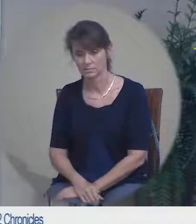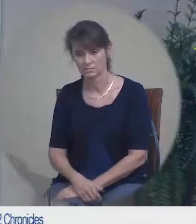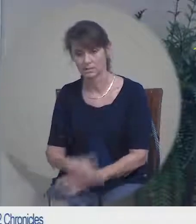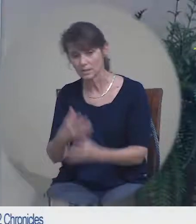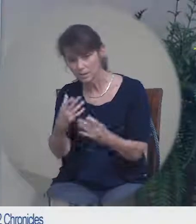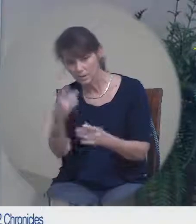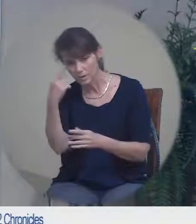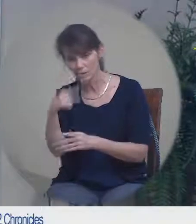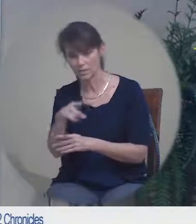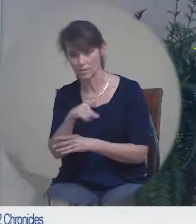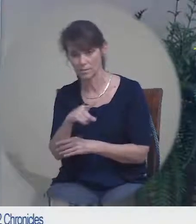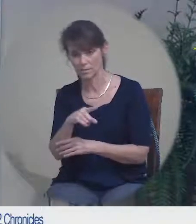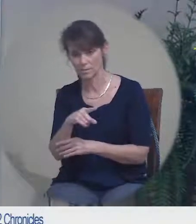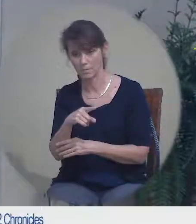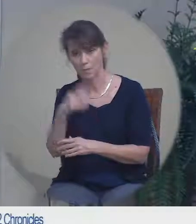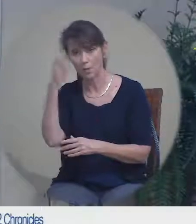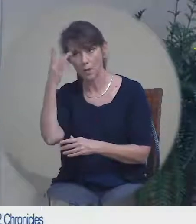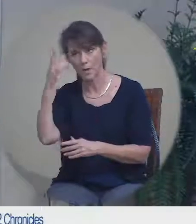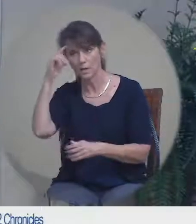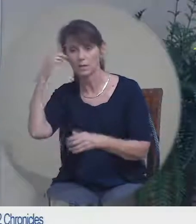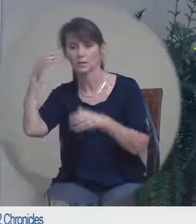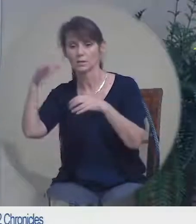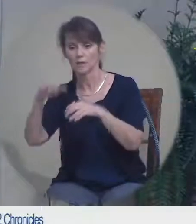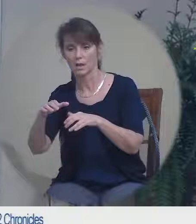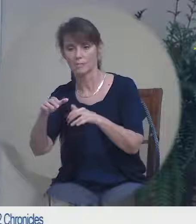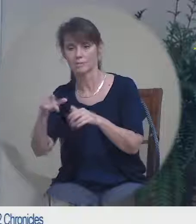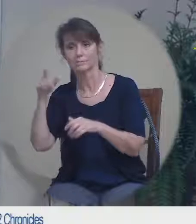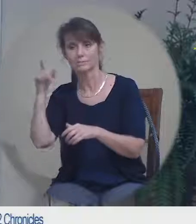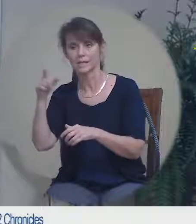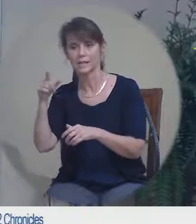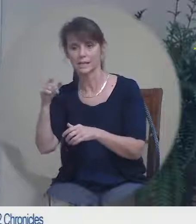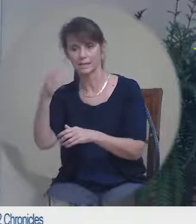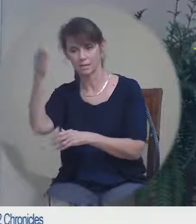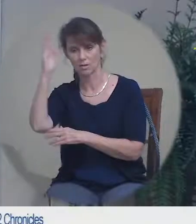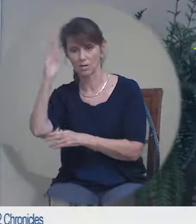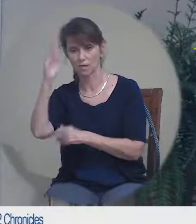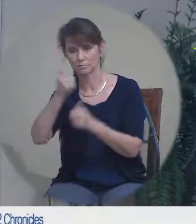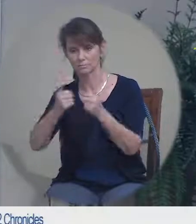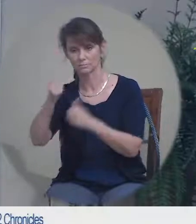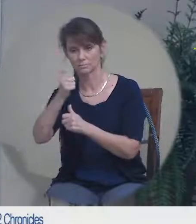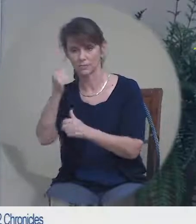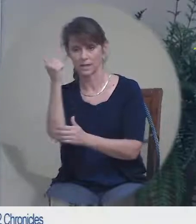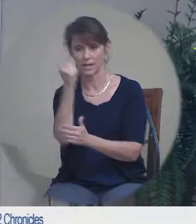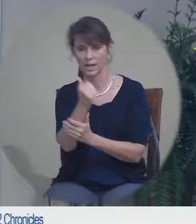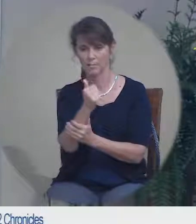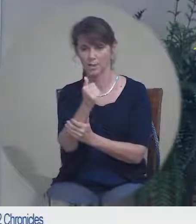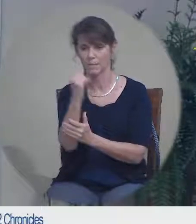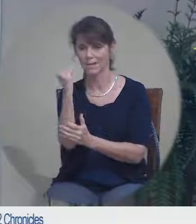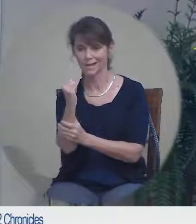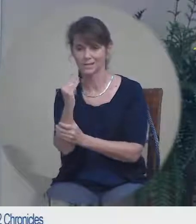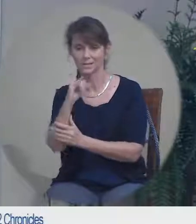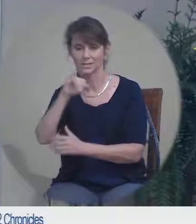he had entered into this covenant. He was the God of Abraham, Isaac, and Jacob, so he gave them relief.